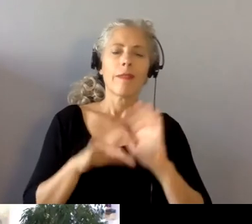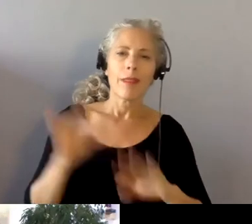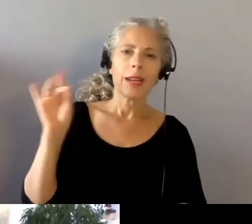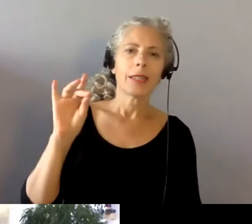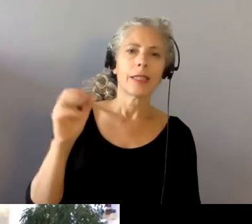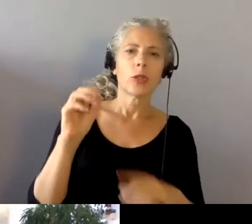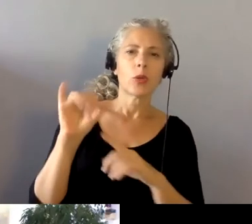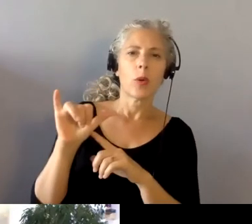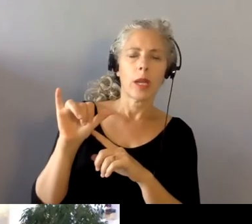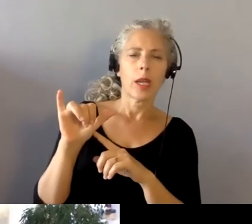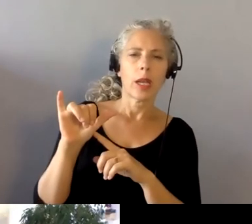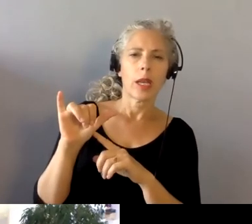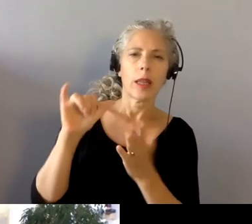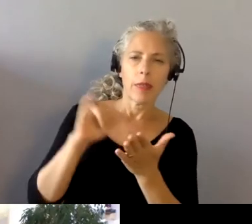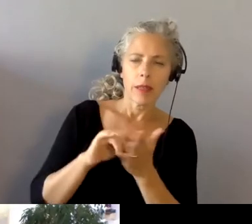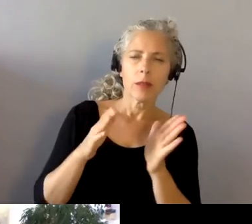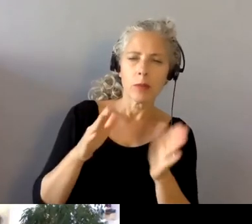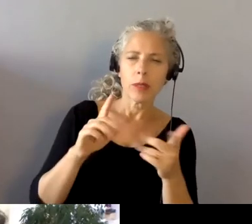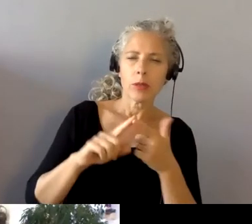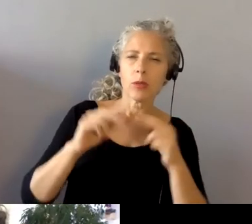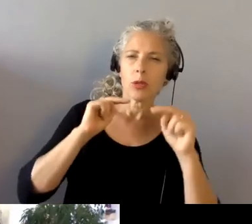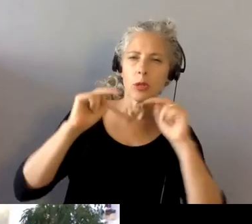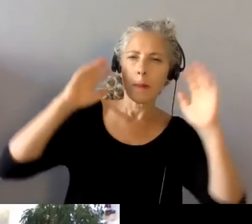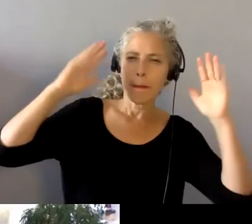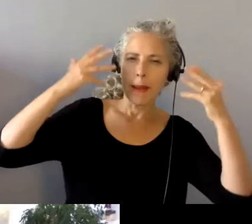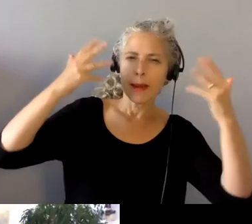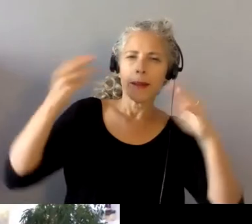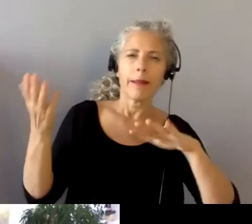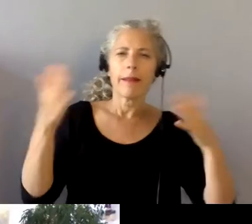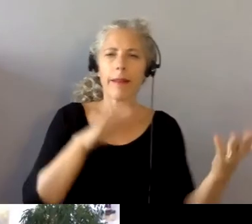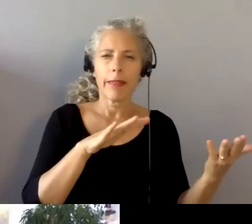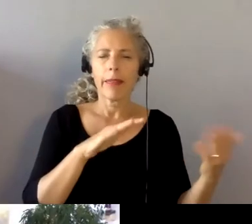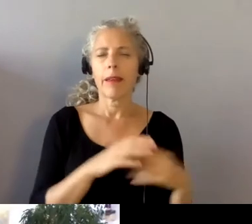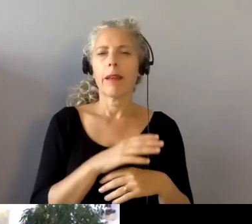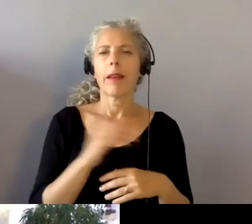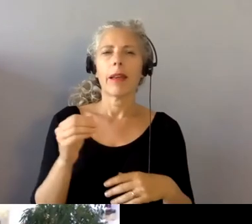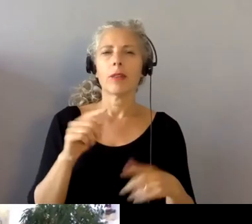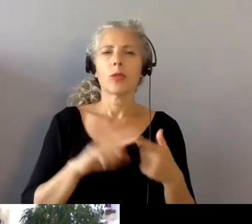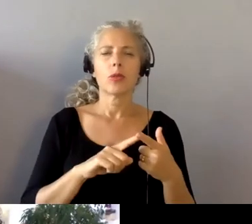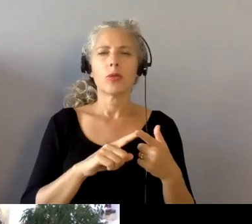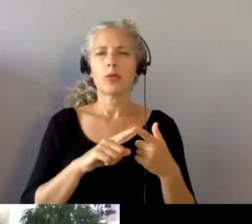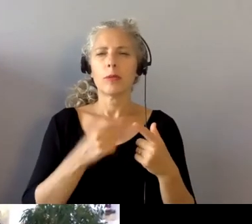as a way to negotiate madness and death and then to negotiate violence,